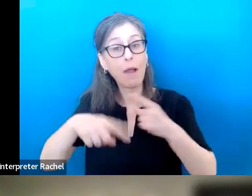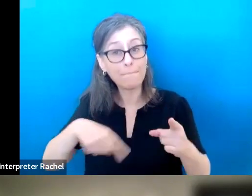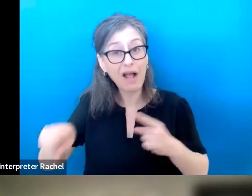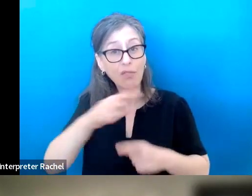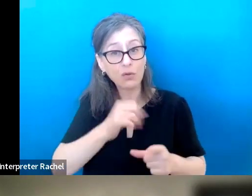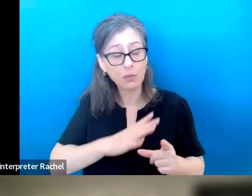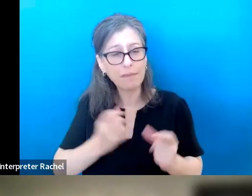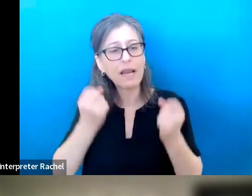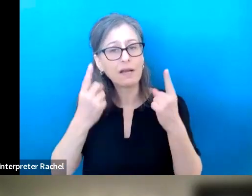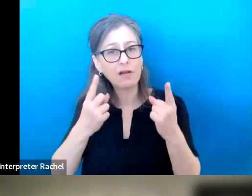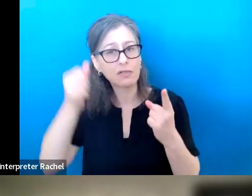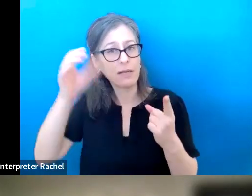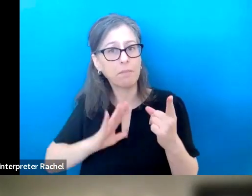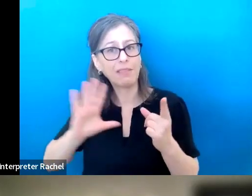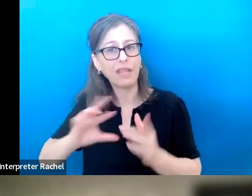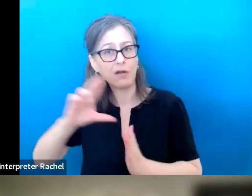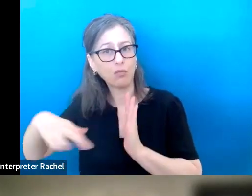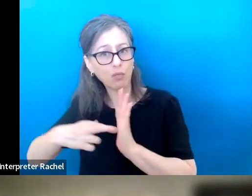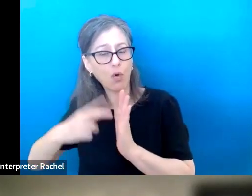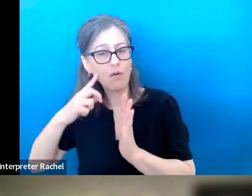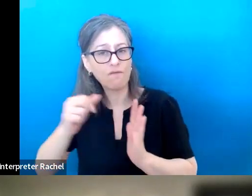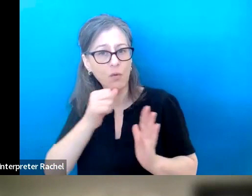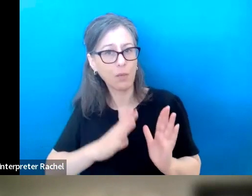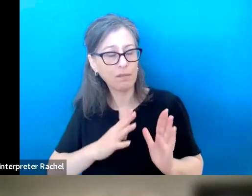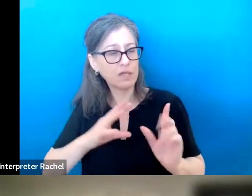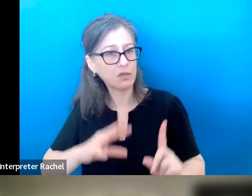role that the men had to play in order for the women's